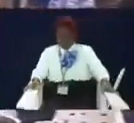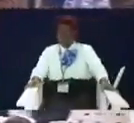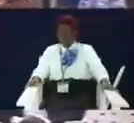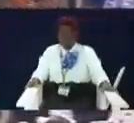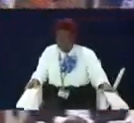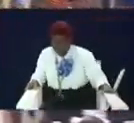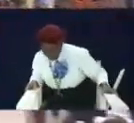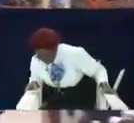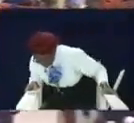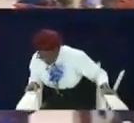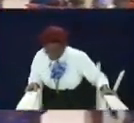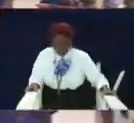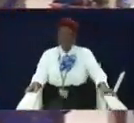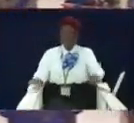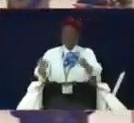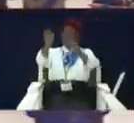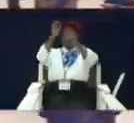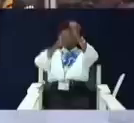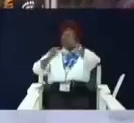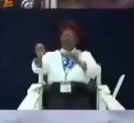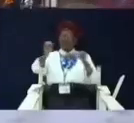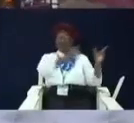Oh Lord,